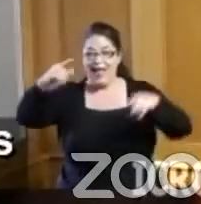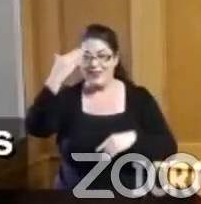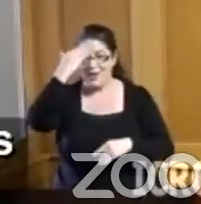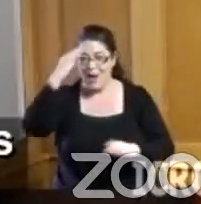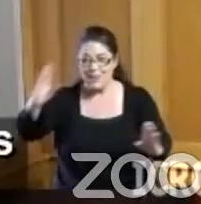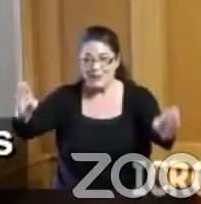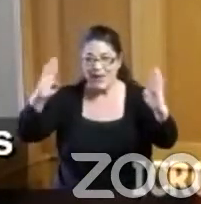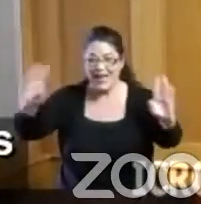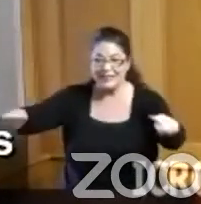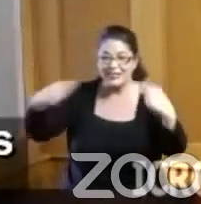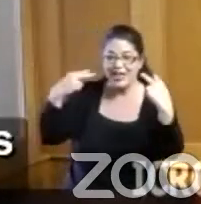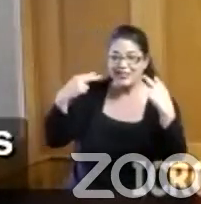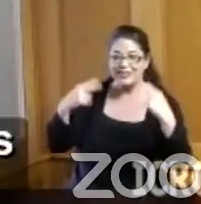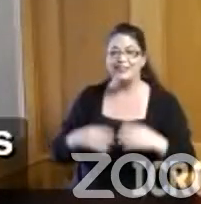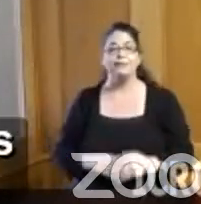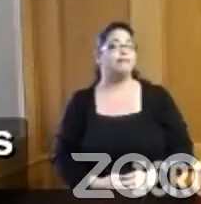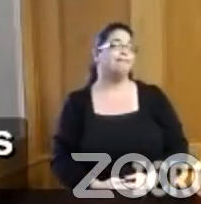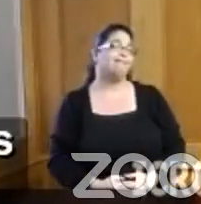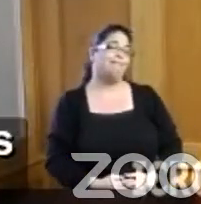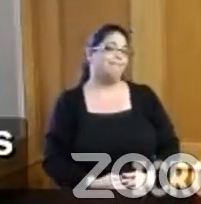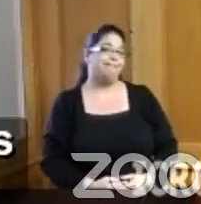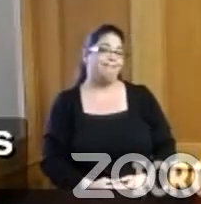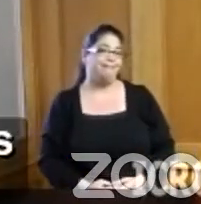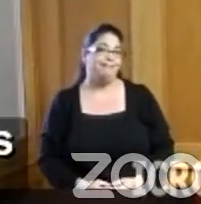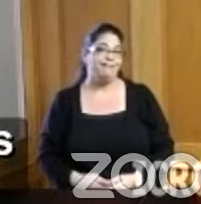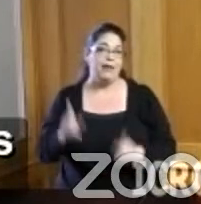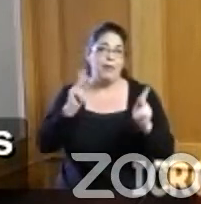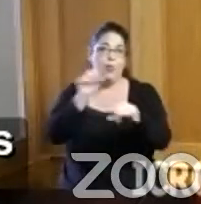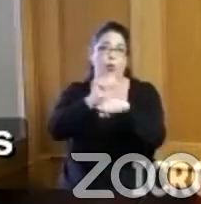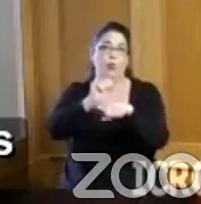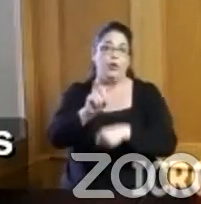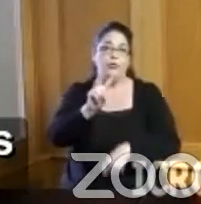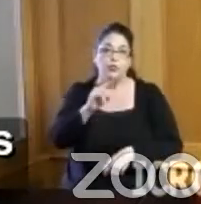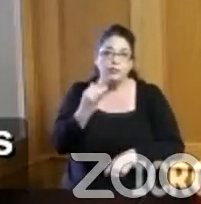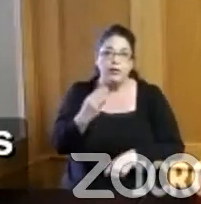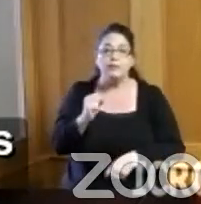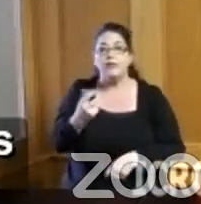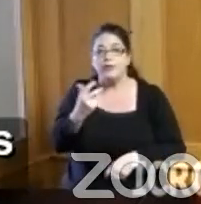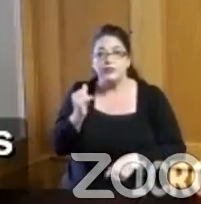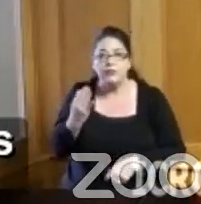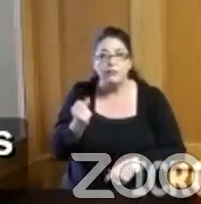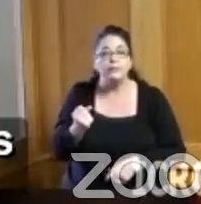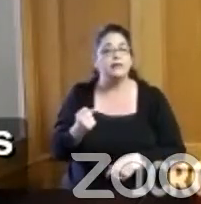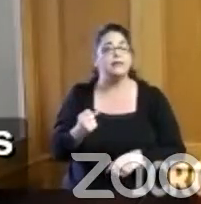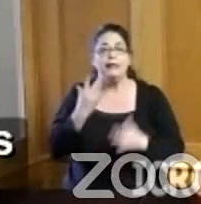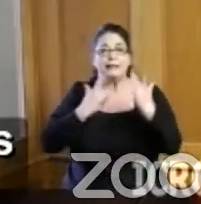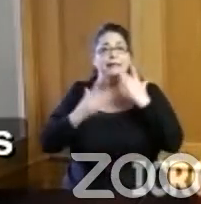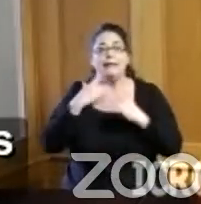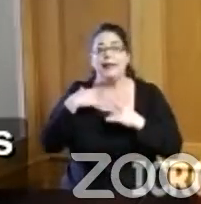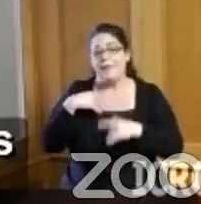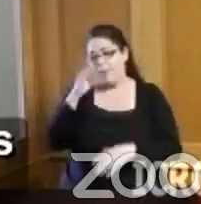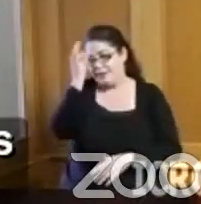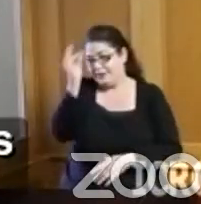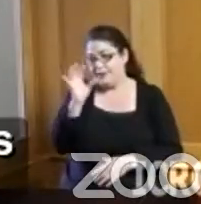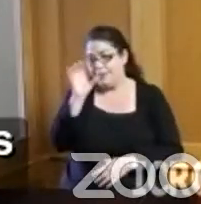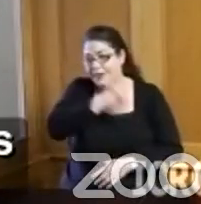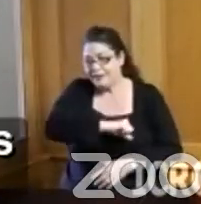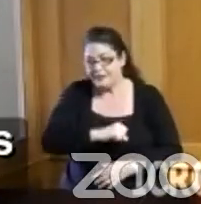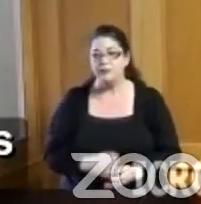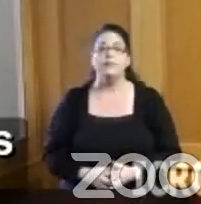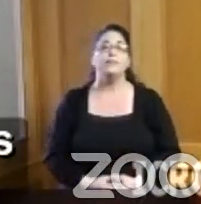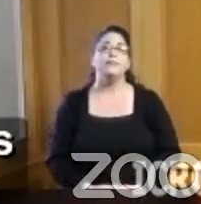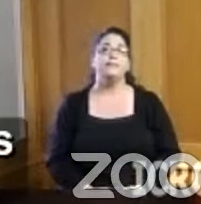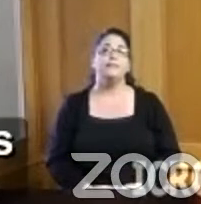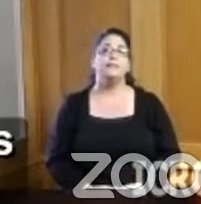attention to us 24 hours, but yep. You know, people working 2 and 3 jobs, trying to make it, trying to hold on, and they might miss it. So I would love for us